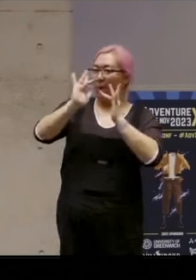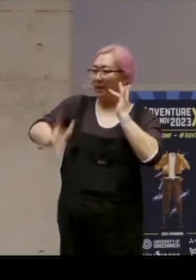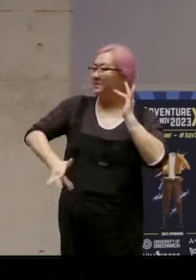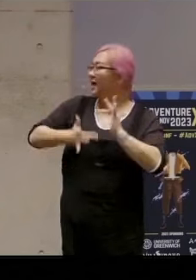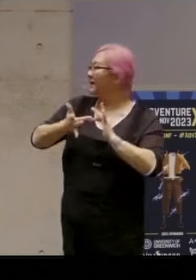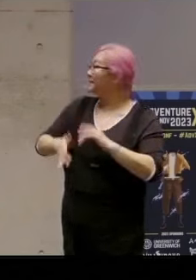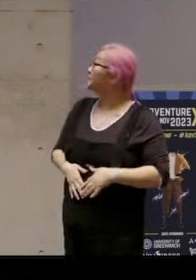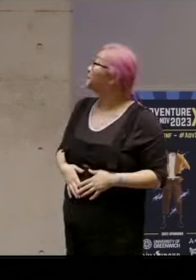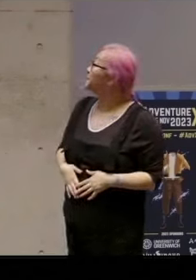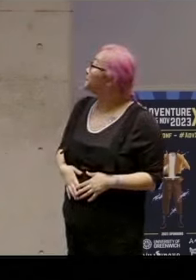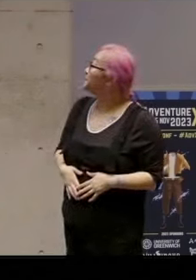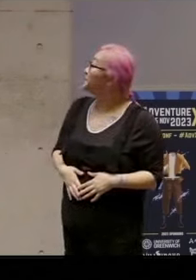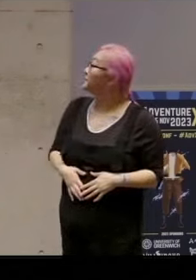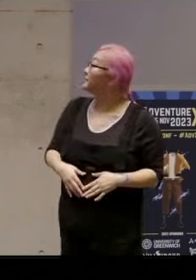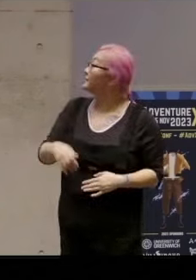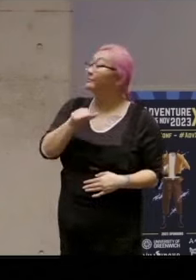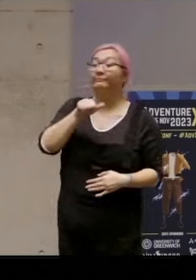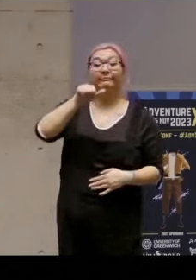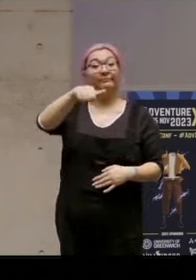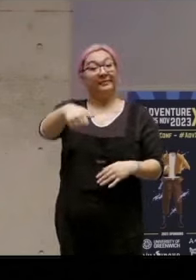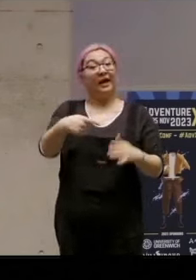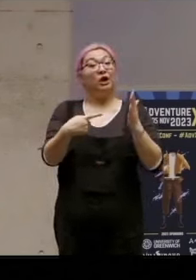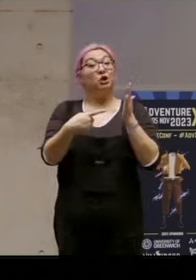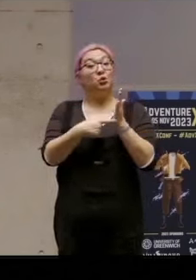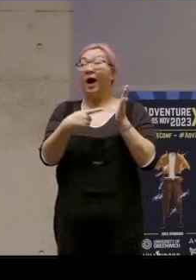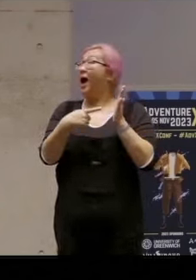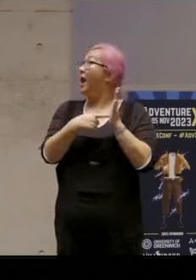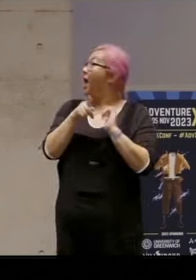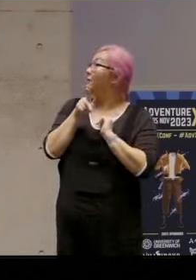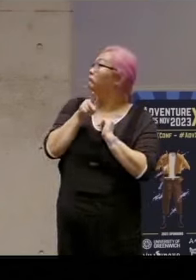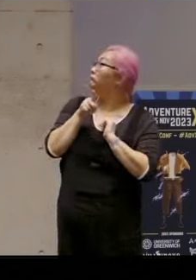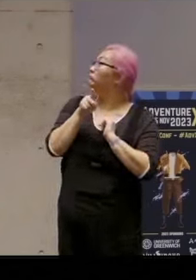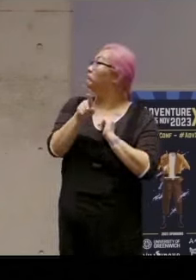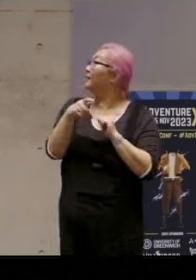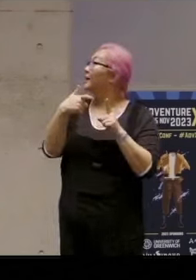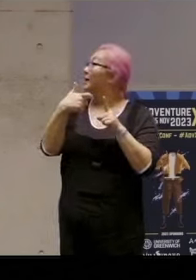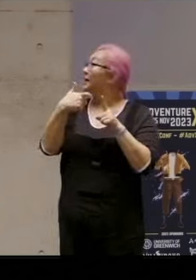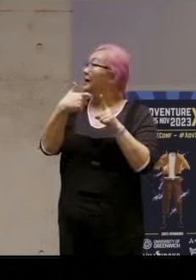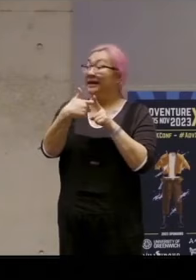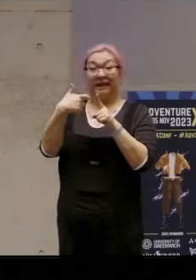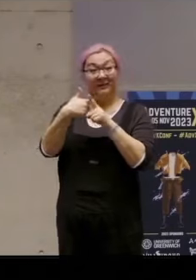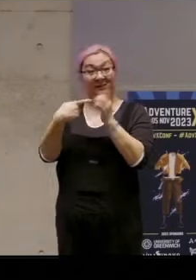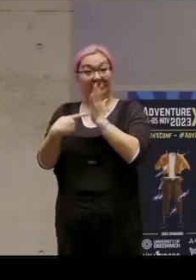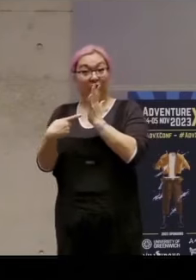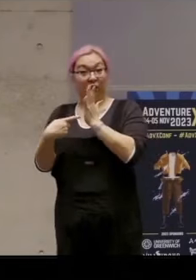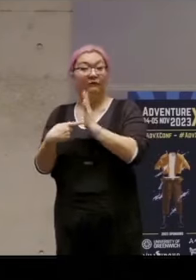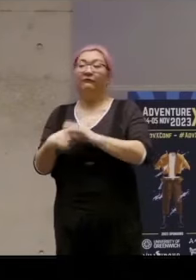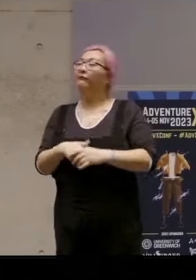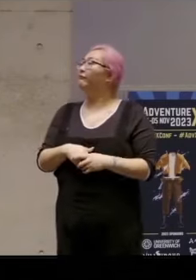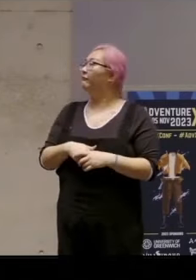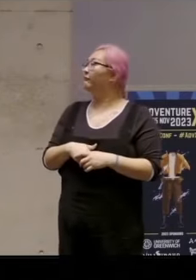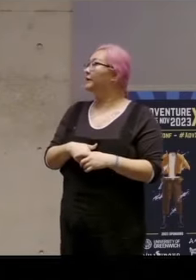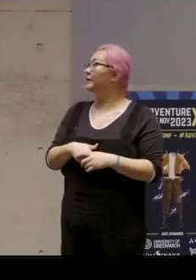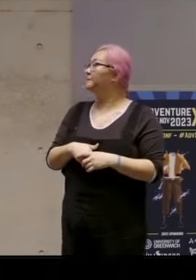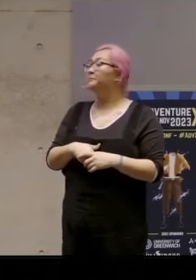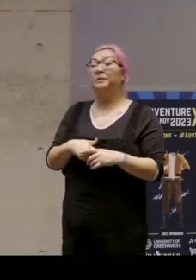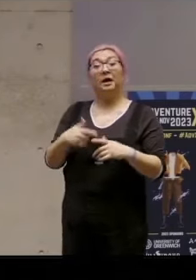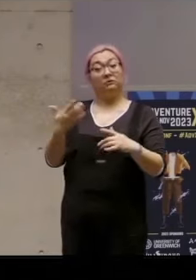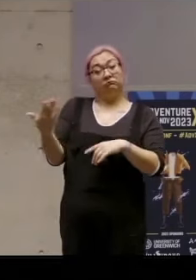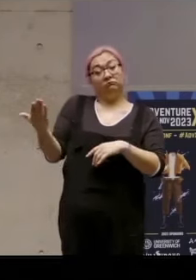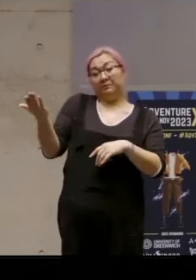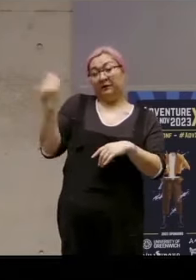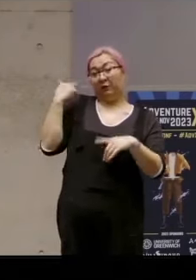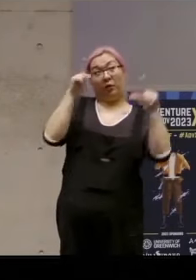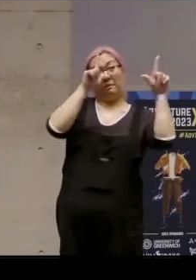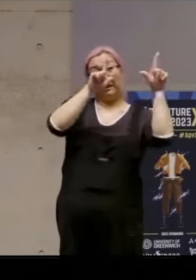And we continue with Twilight, Krajina Tieno. Our last game. Tieno. And Those titles you just saw, they